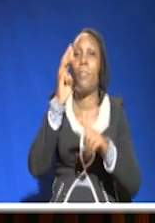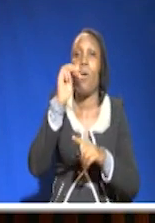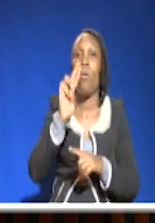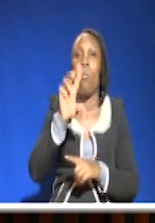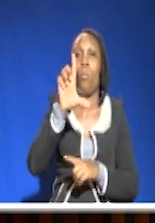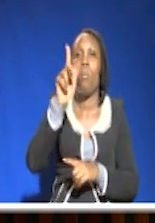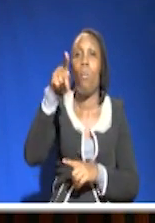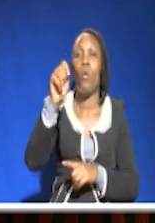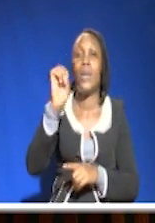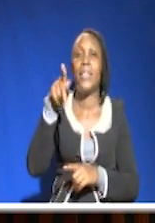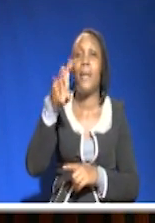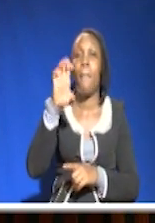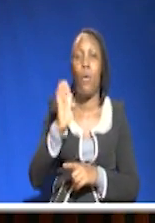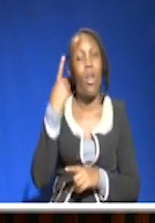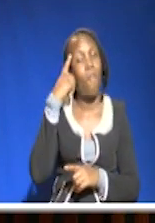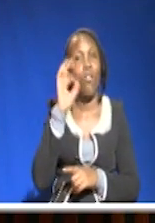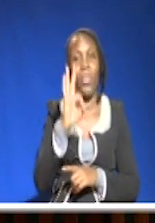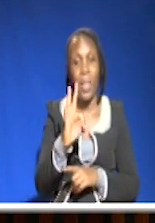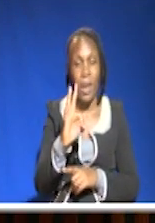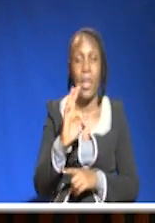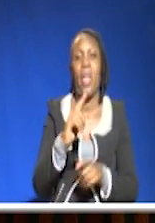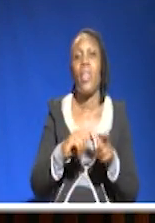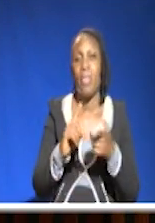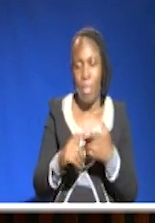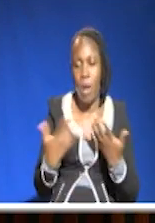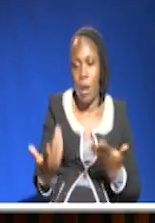number is divisible by 3.